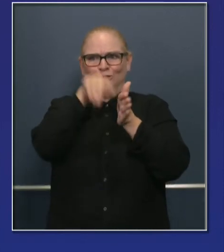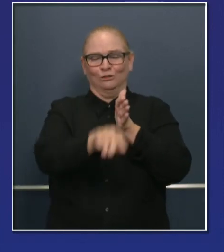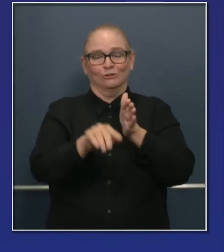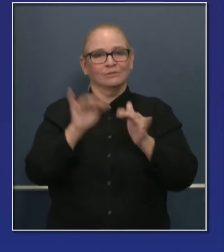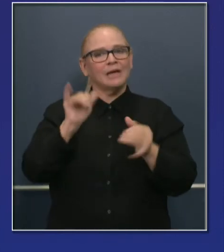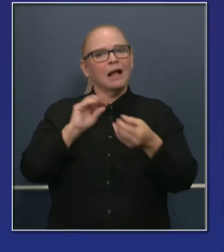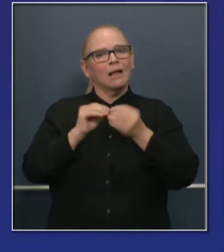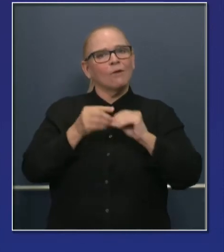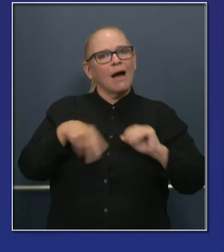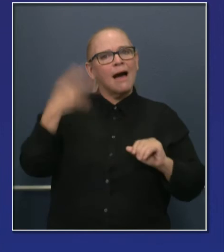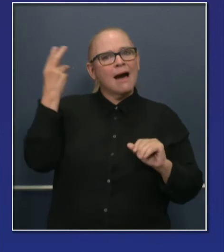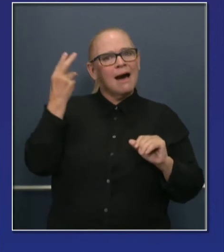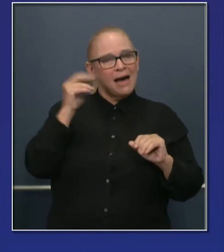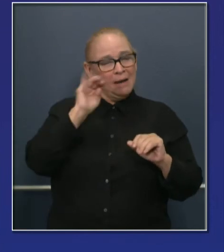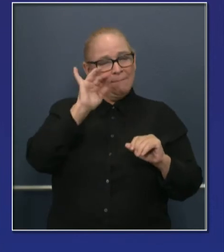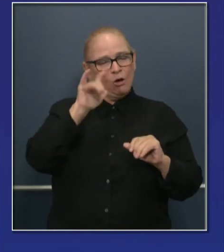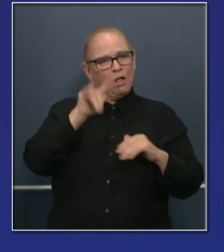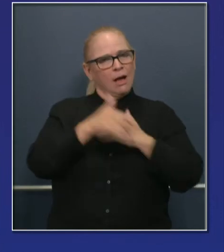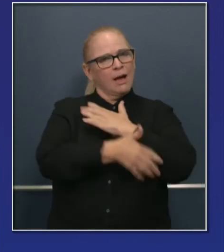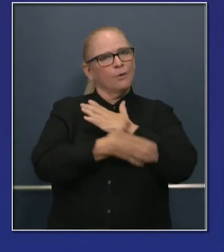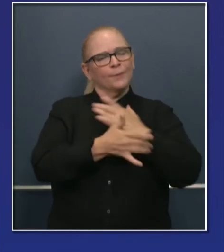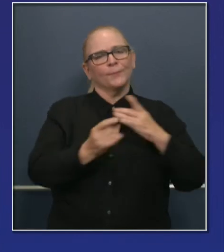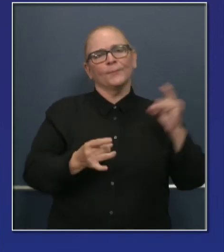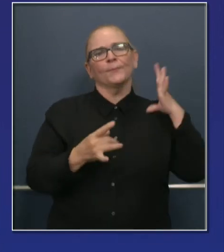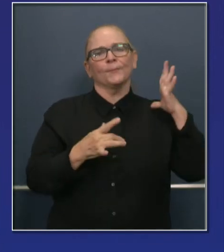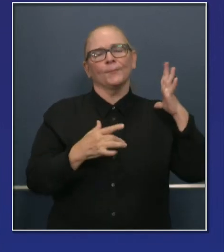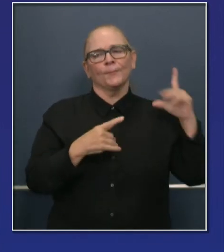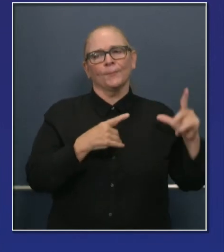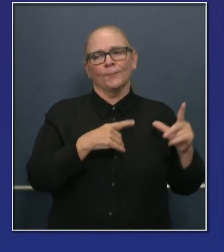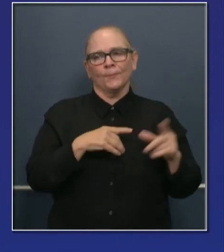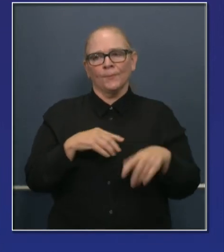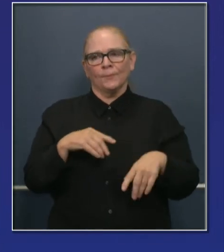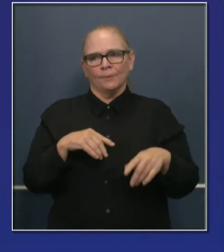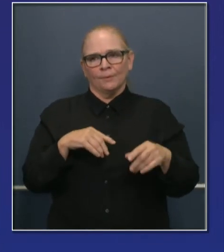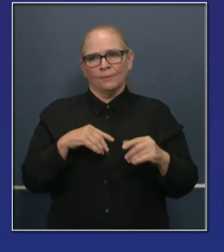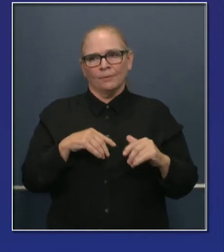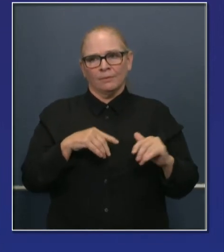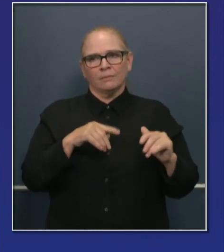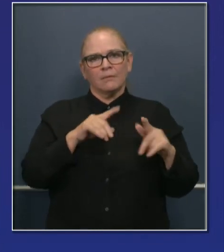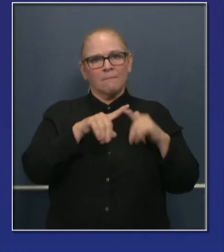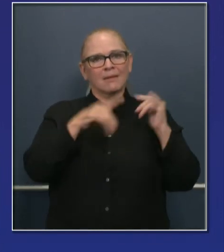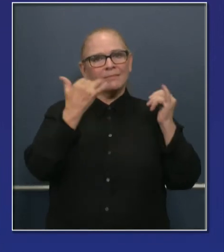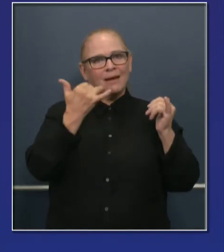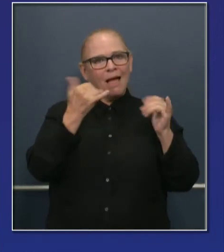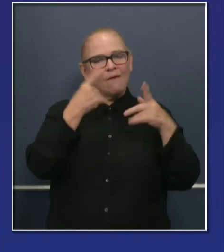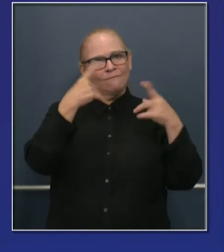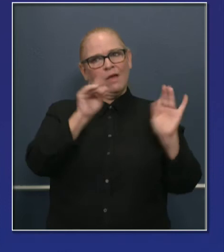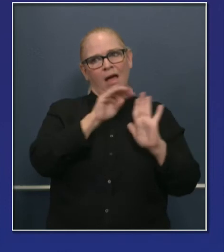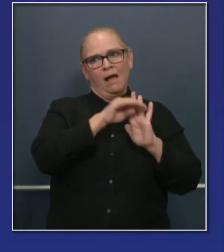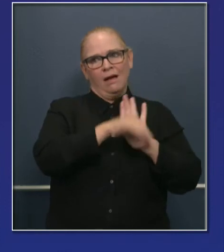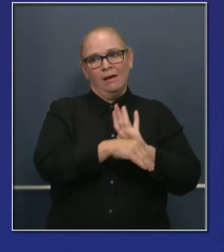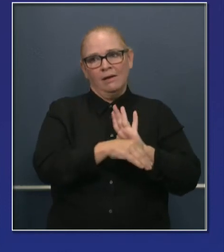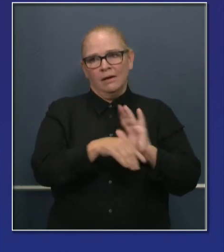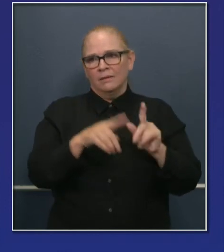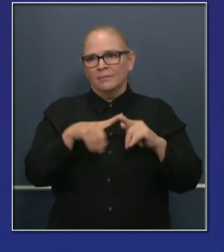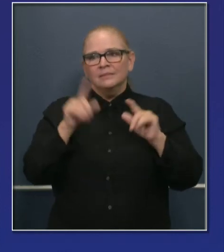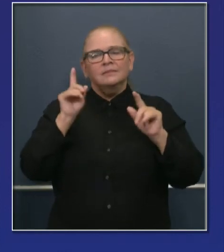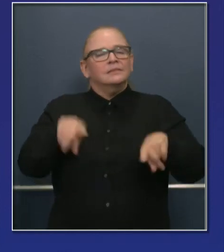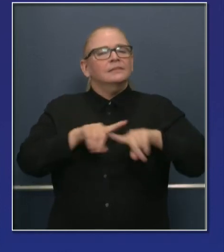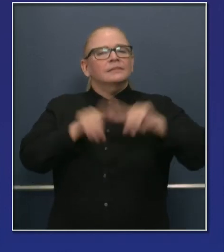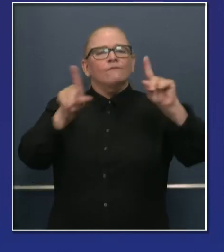certainly presents itself as a spike in cases in Imperial County. It required a new approach, new